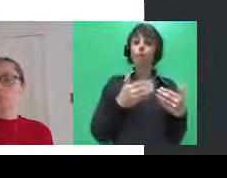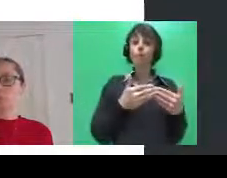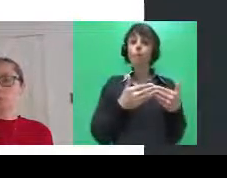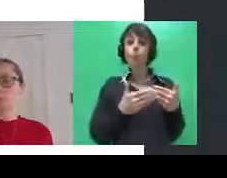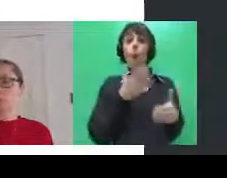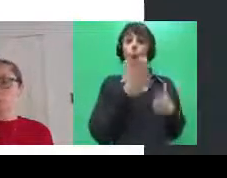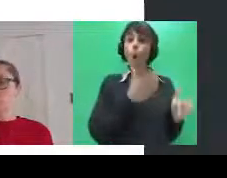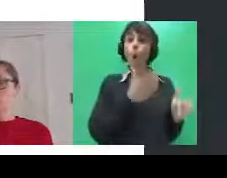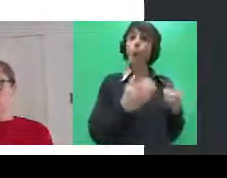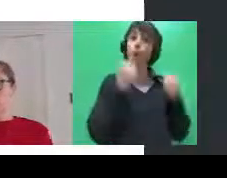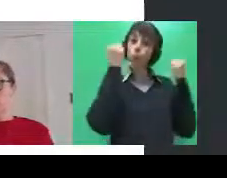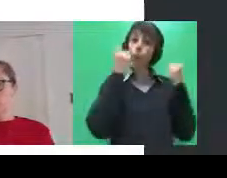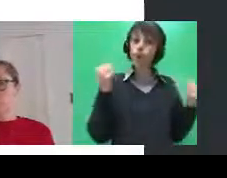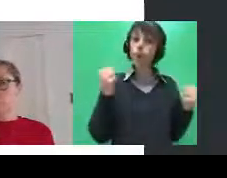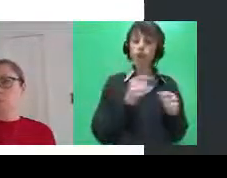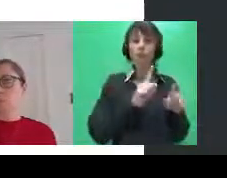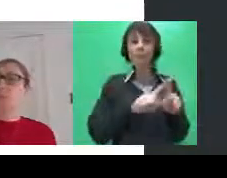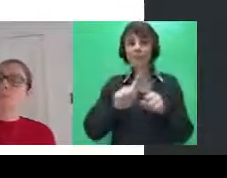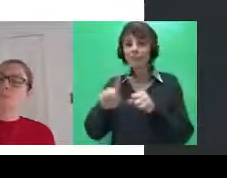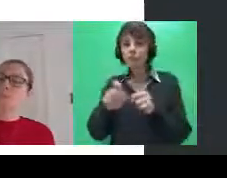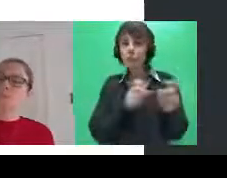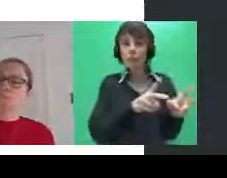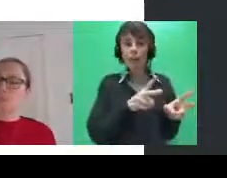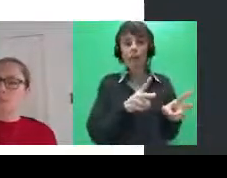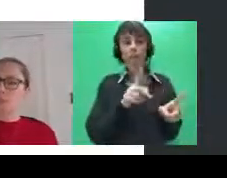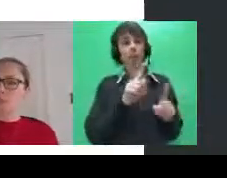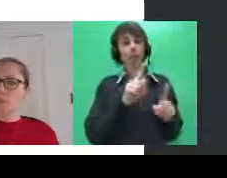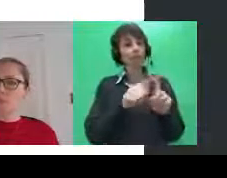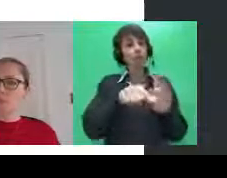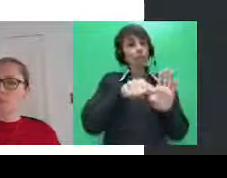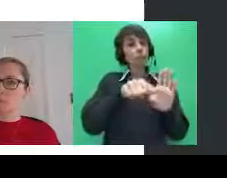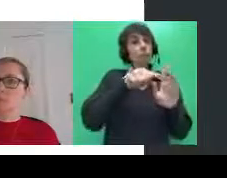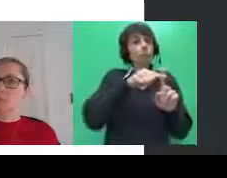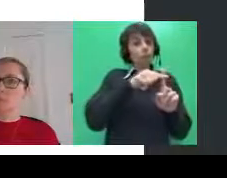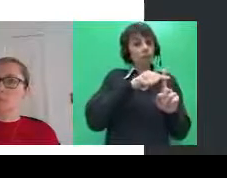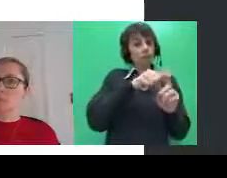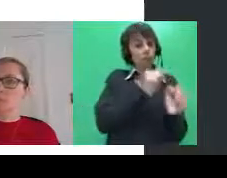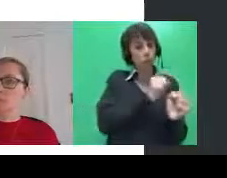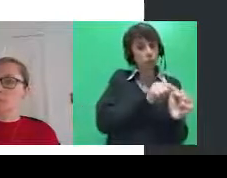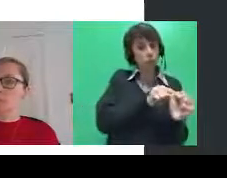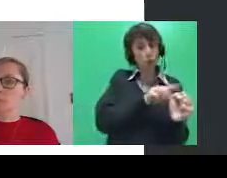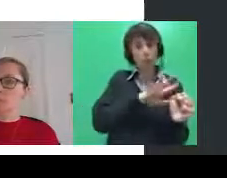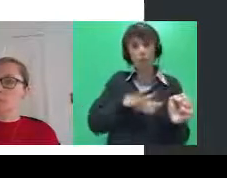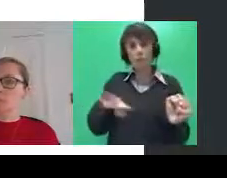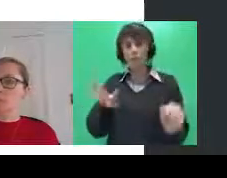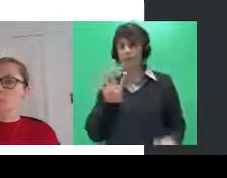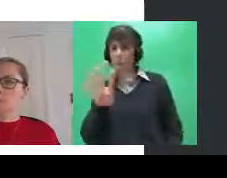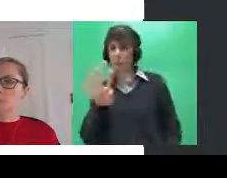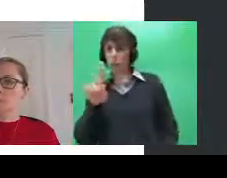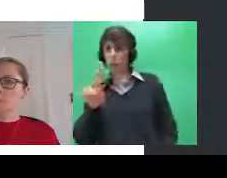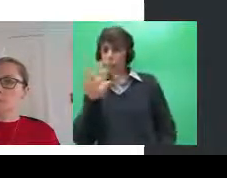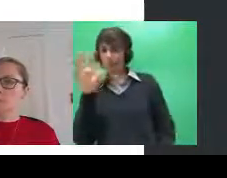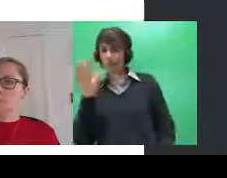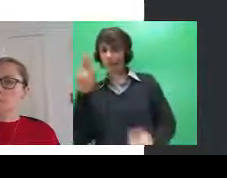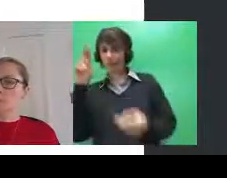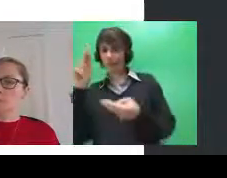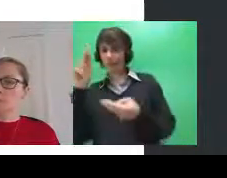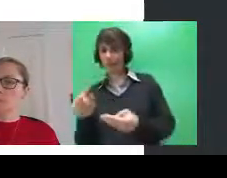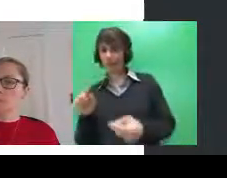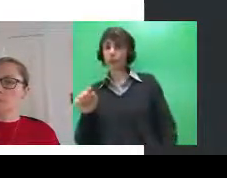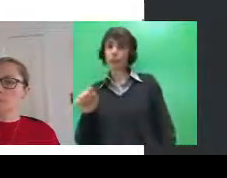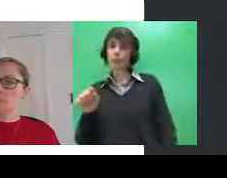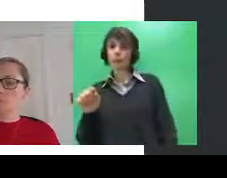active. And that's a real positive that we need to keep hold of. Unfortunately, that 41% are doing less. And this is a real challenge.